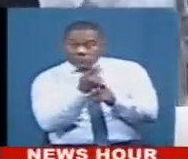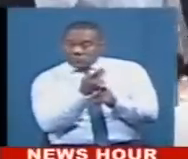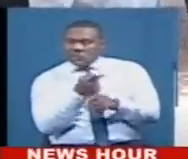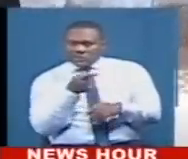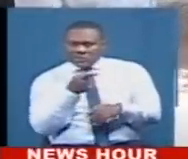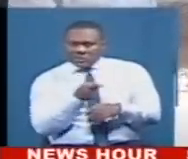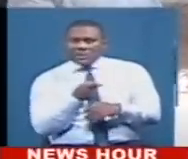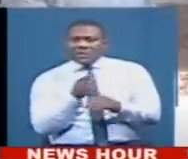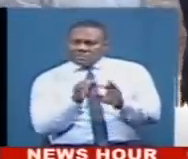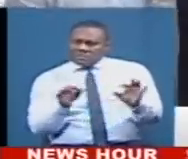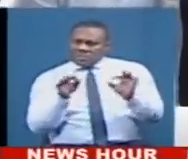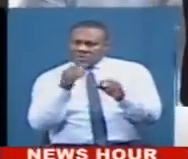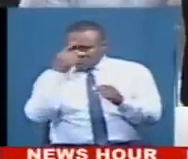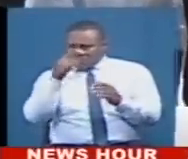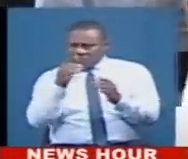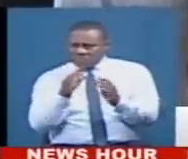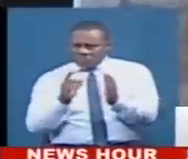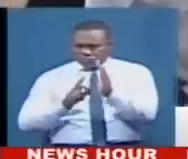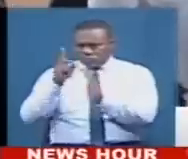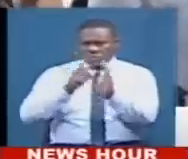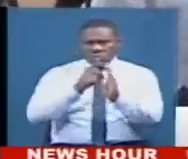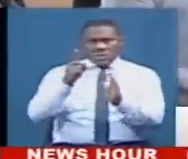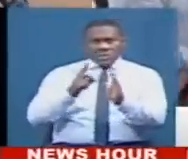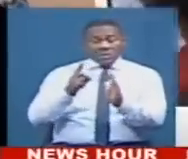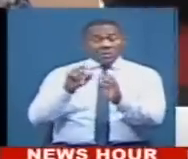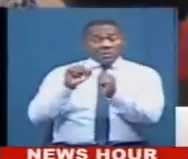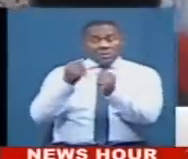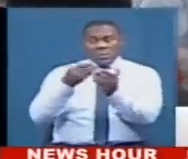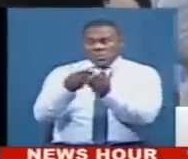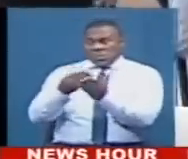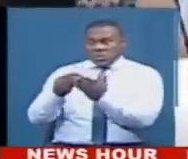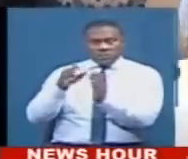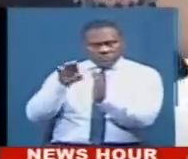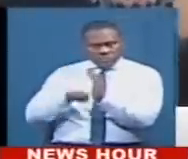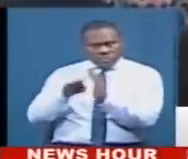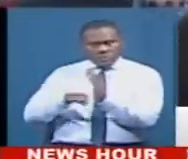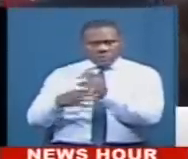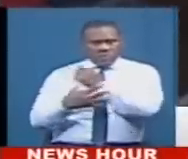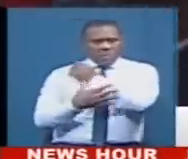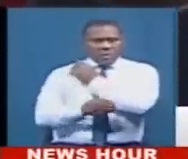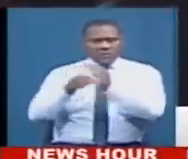tool for key infrastructure and social spending to reduce the level of poverty on the continent.